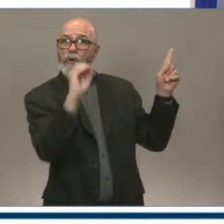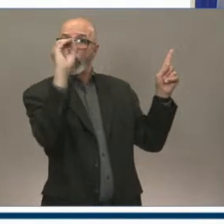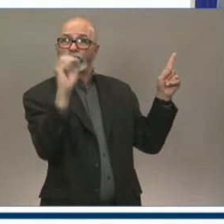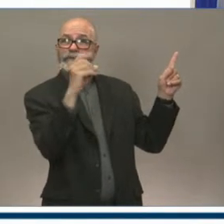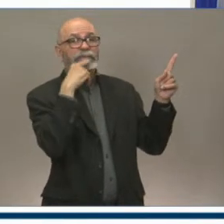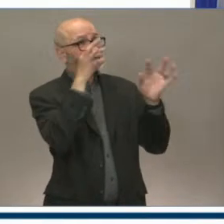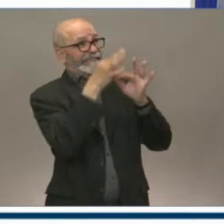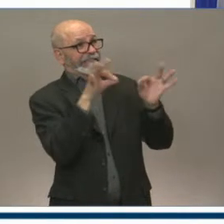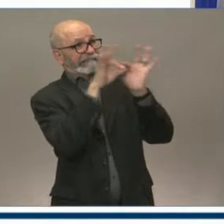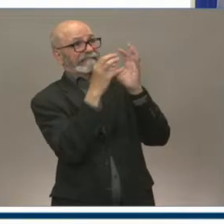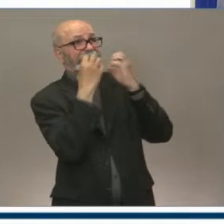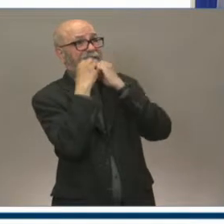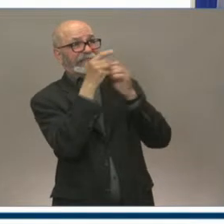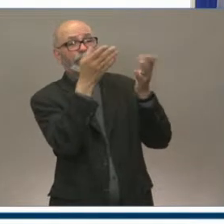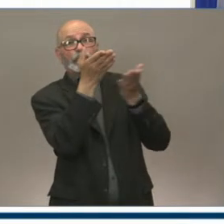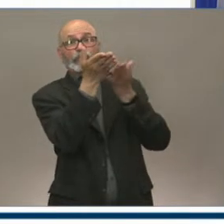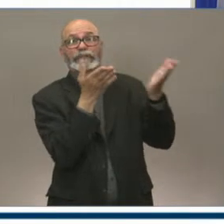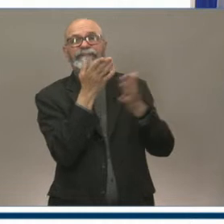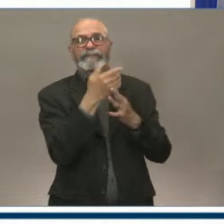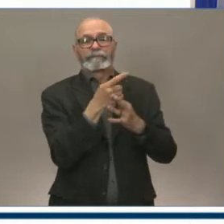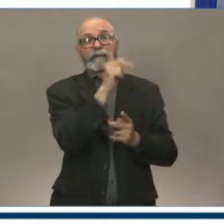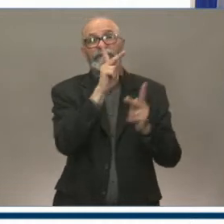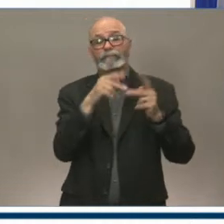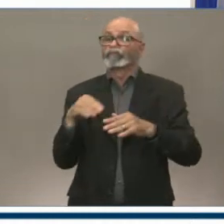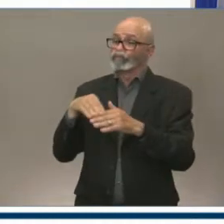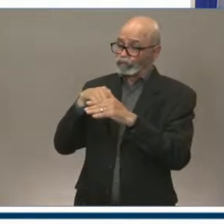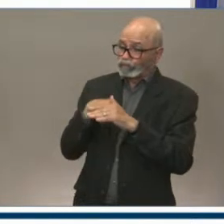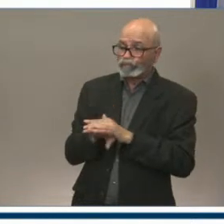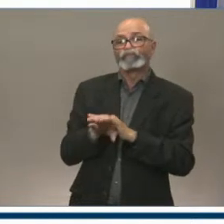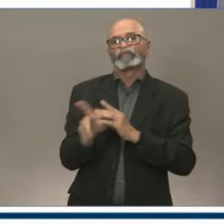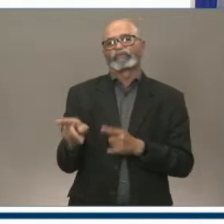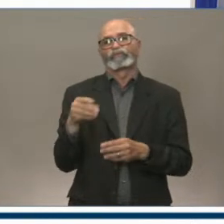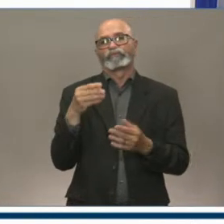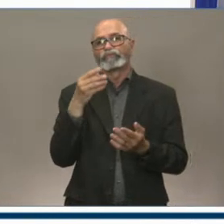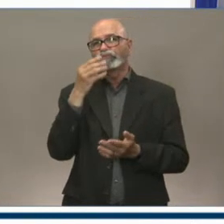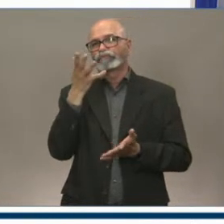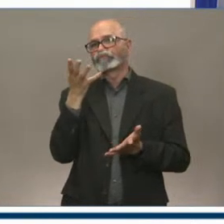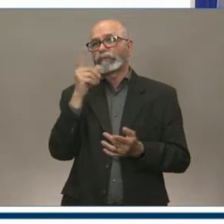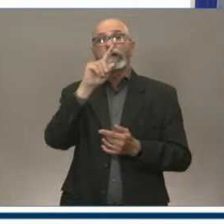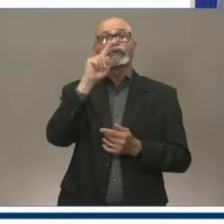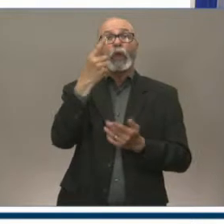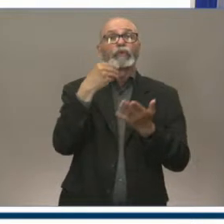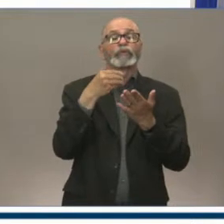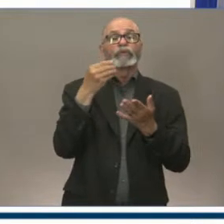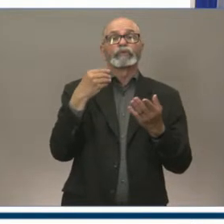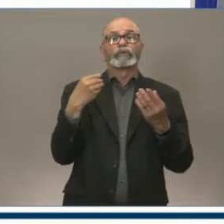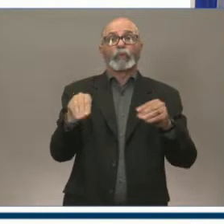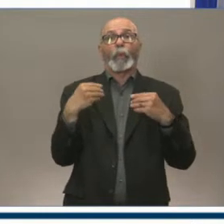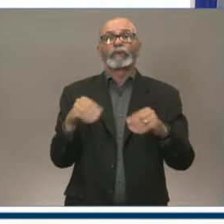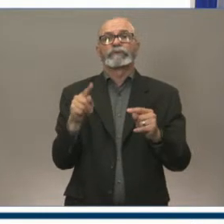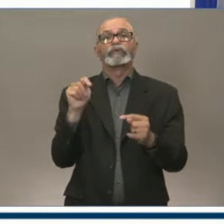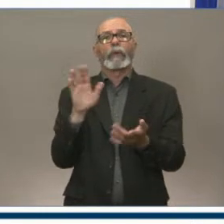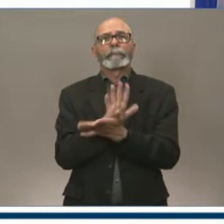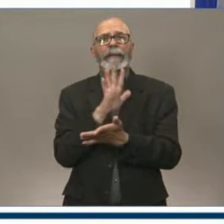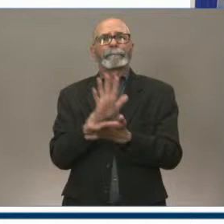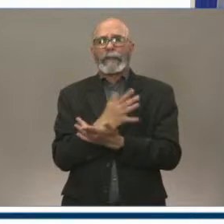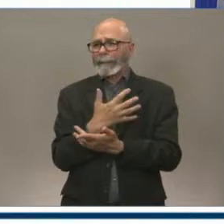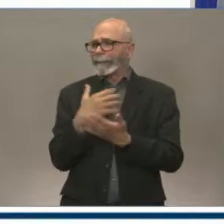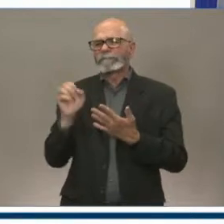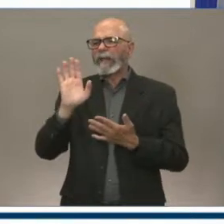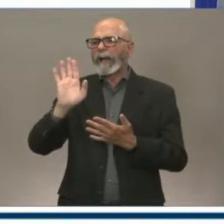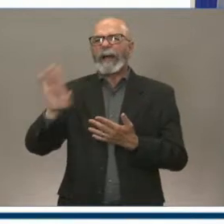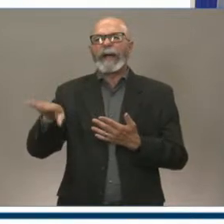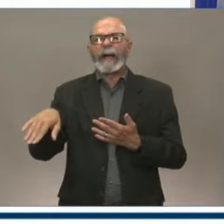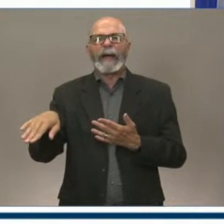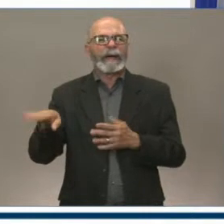aisles excluded things like toilet paper at the dollar store or food at different places because that part of the store